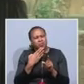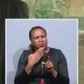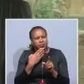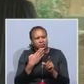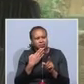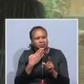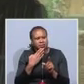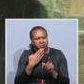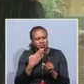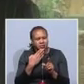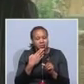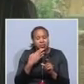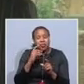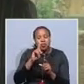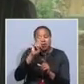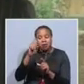When she eventually asked me,